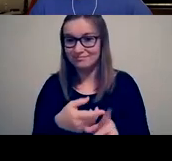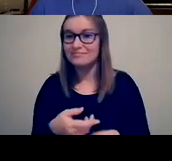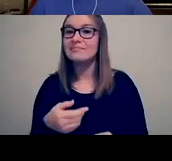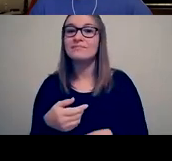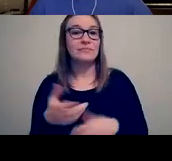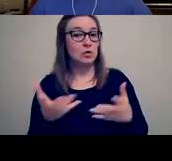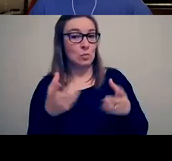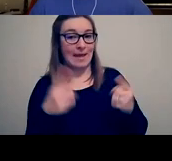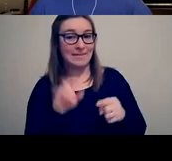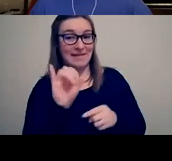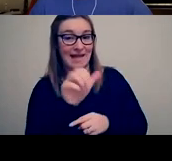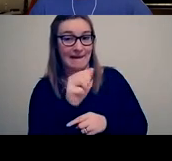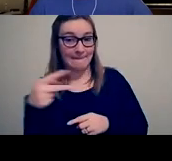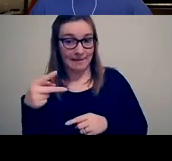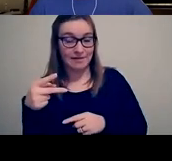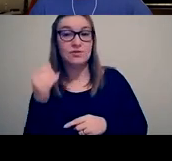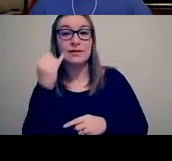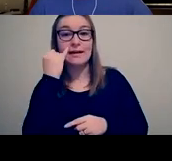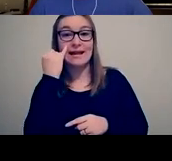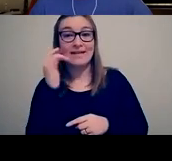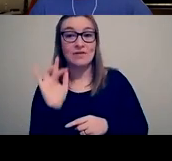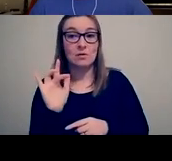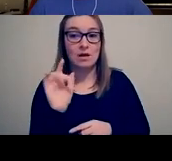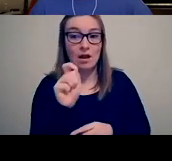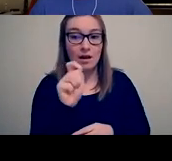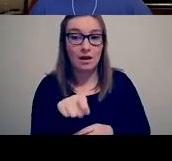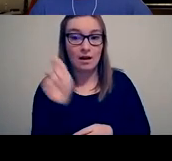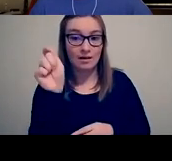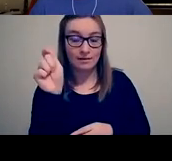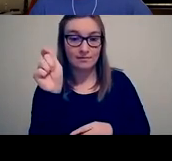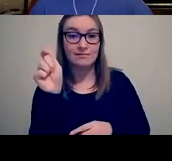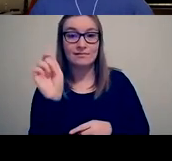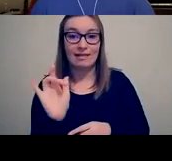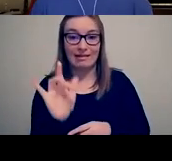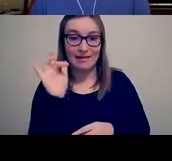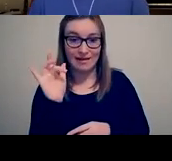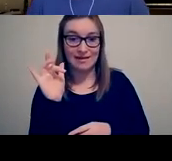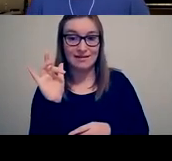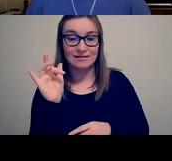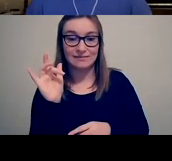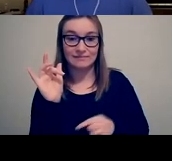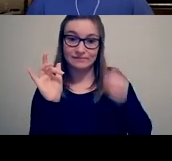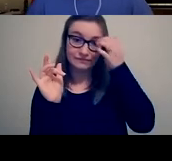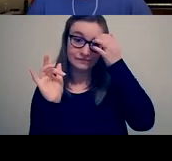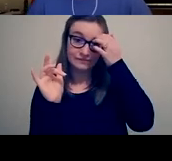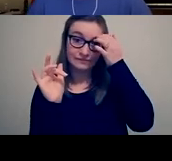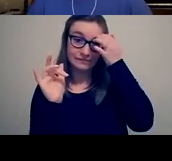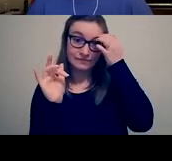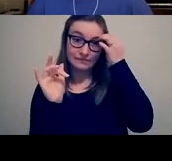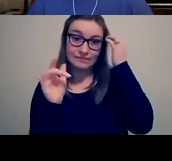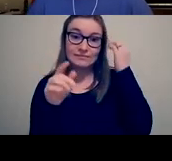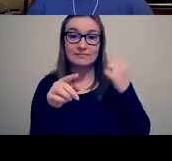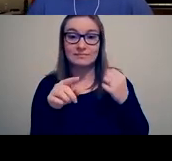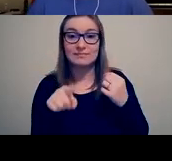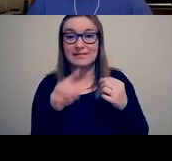this application is every time you check a button, check a left parent 114, right parent checkbox not checked.